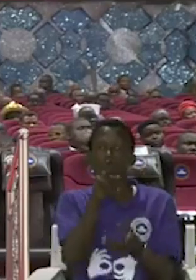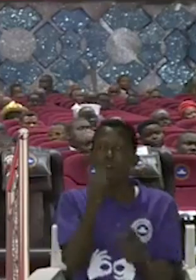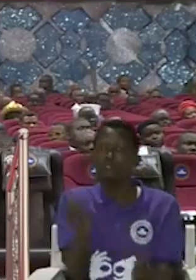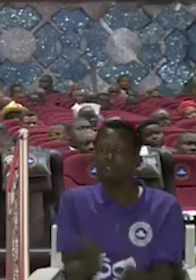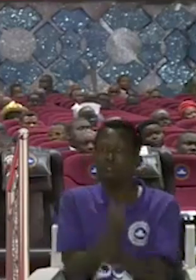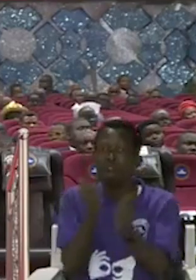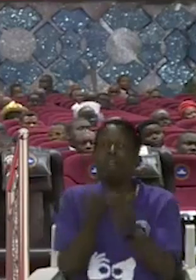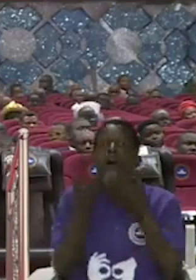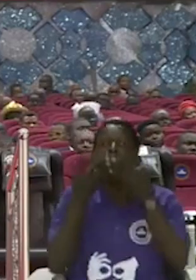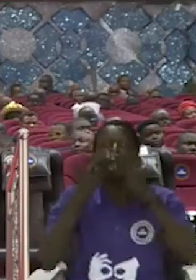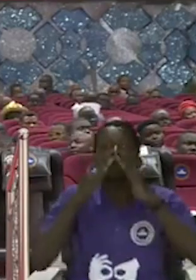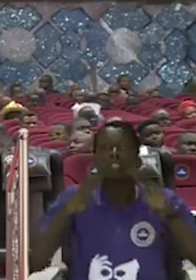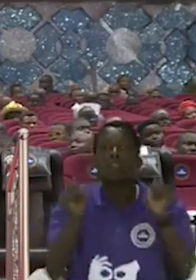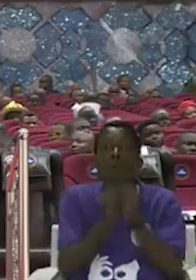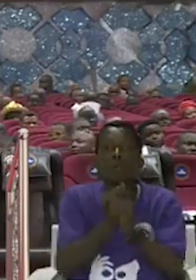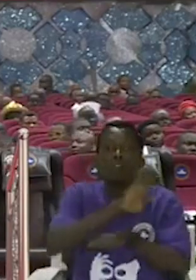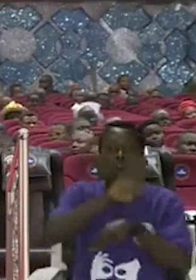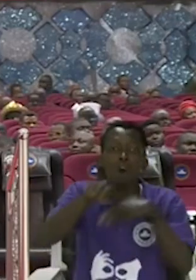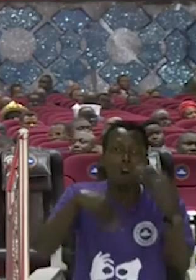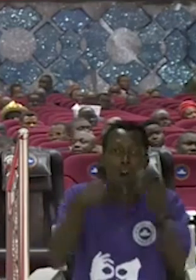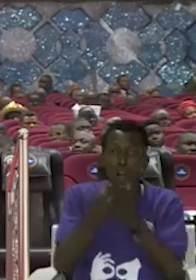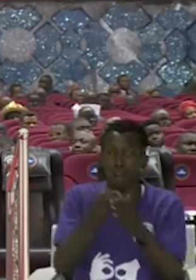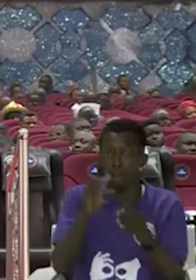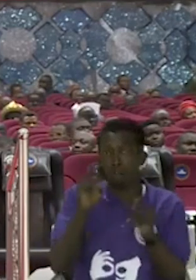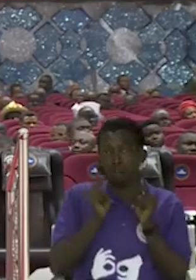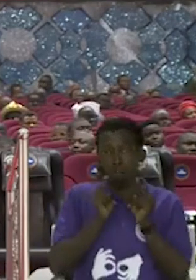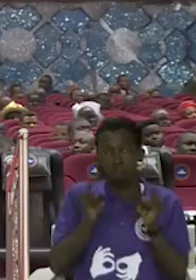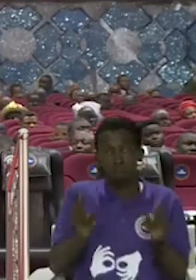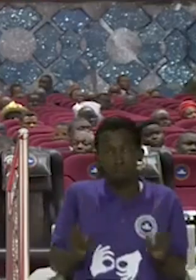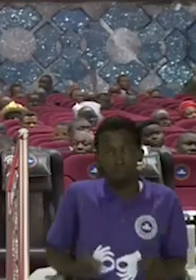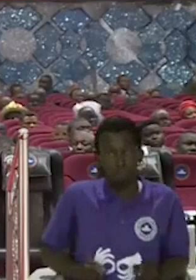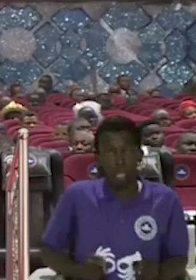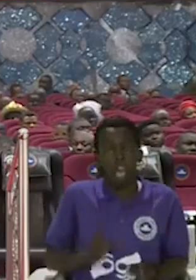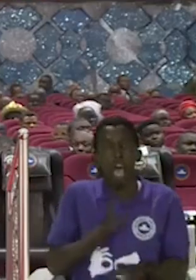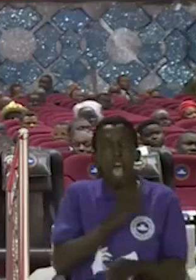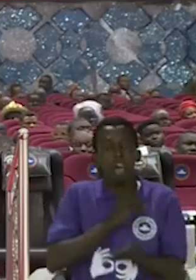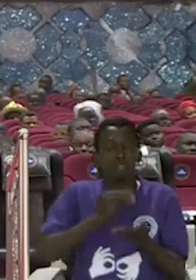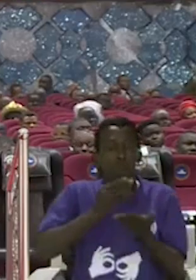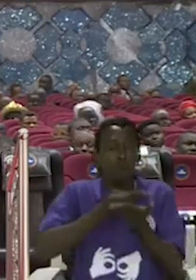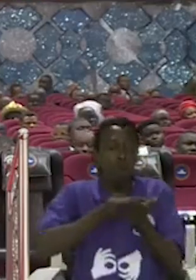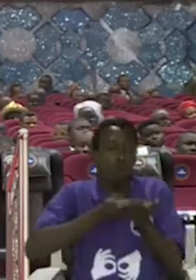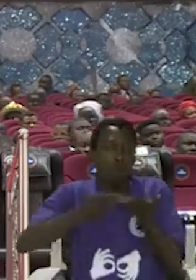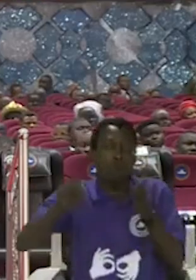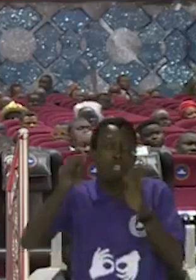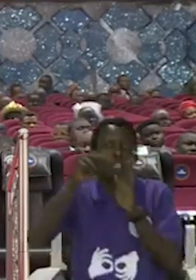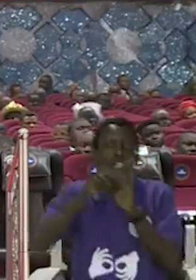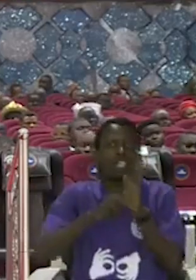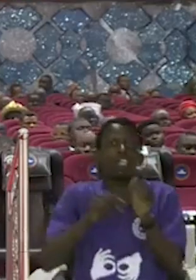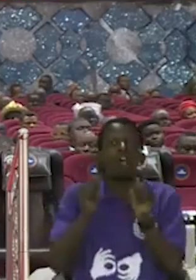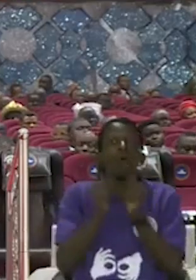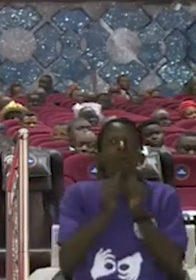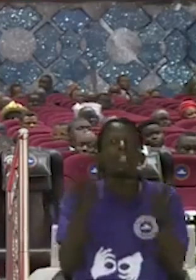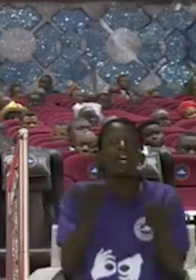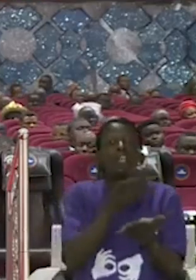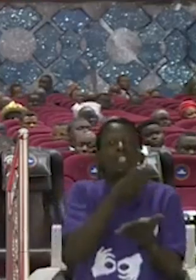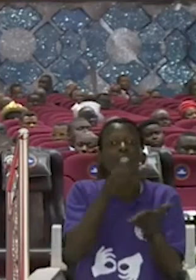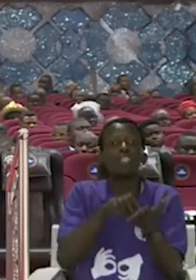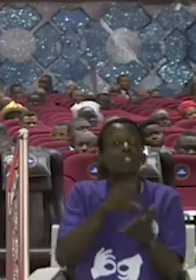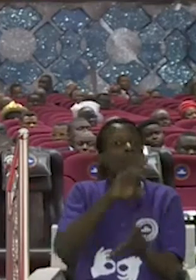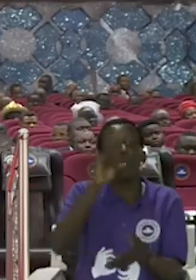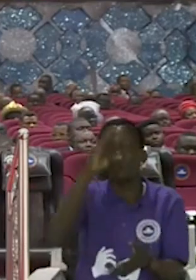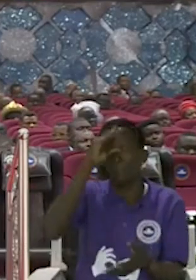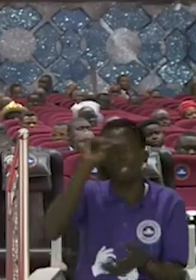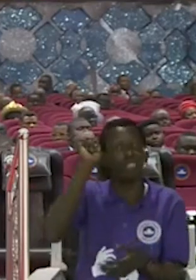men and holiness, without which no man shall see God.